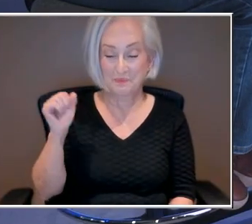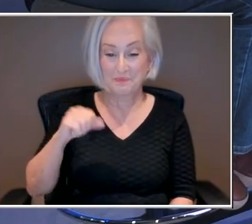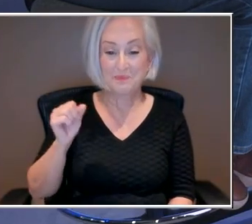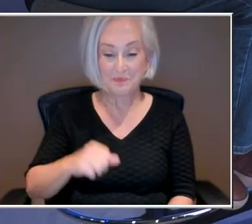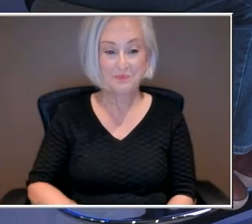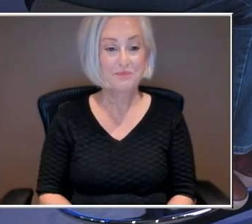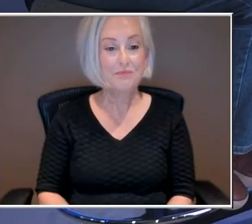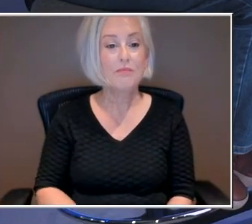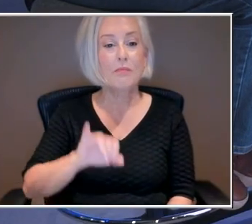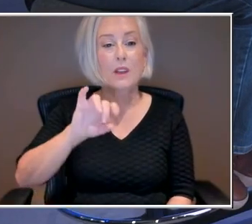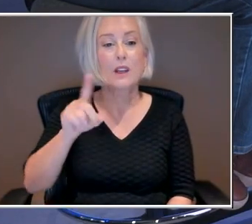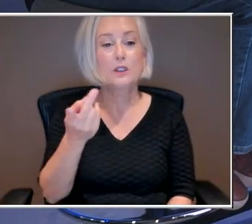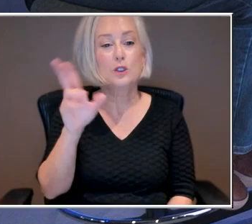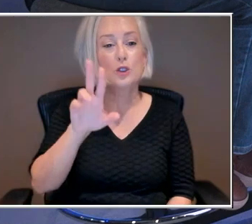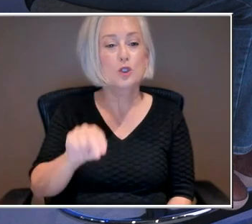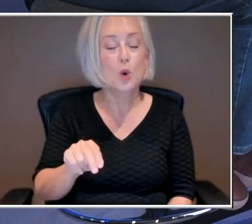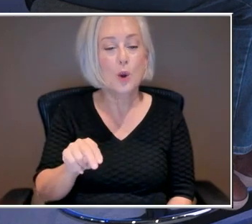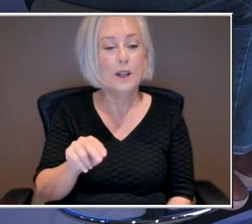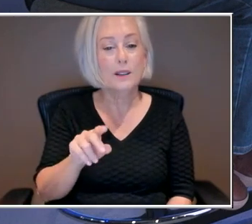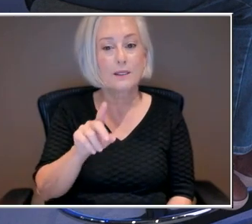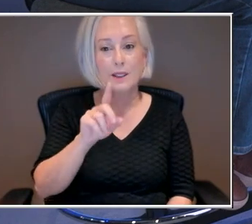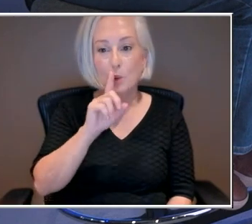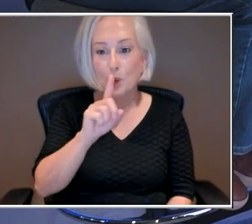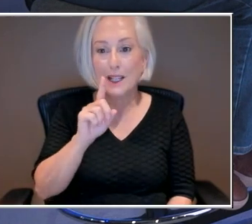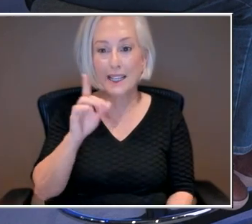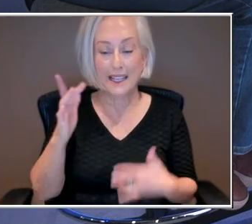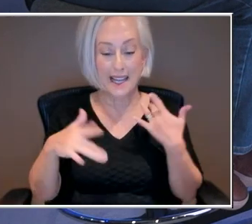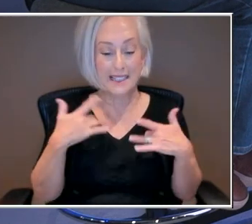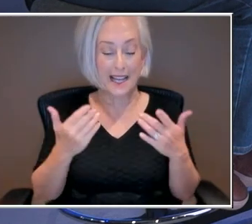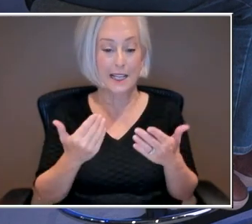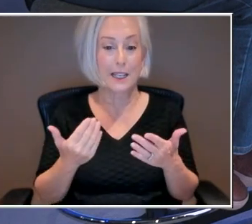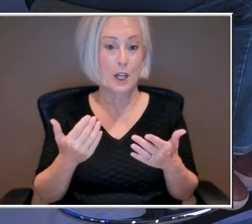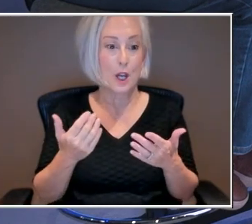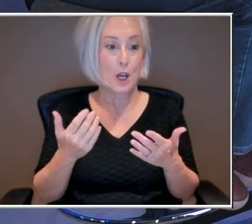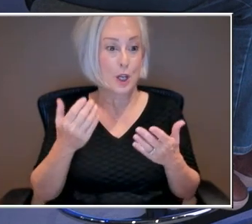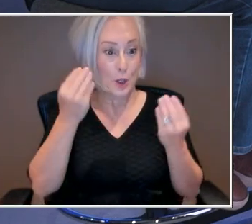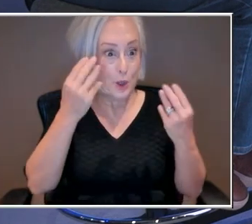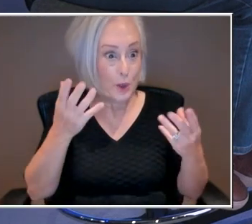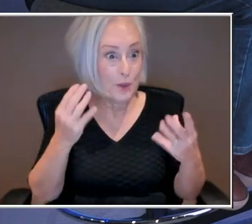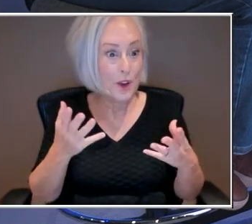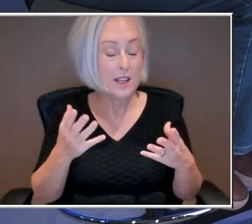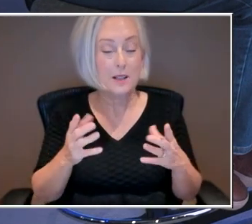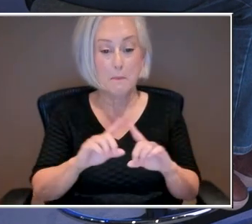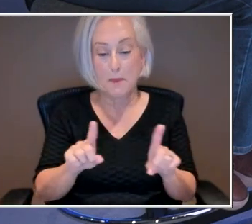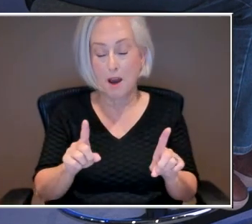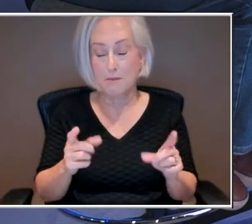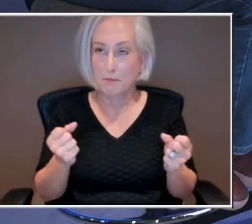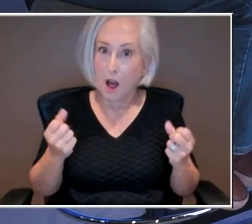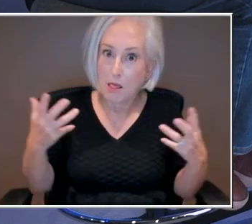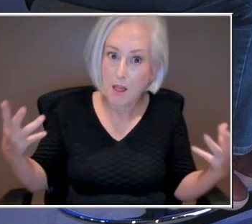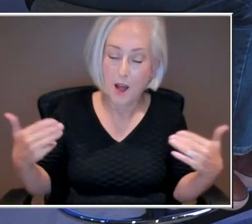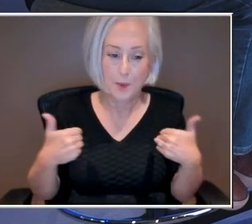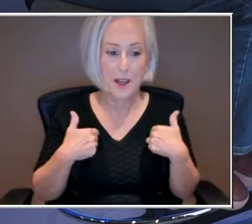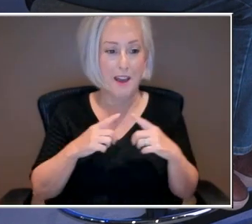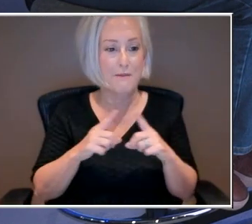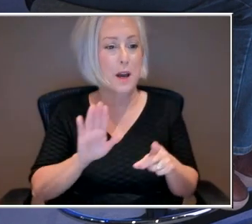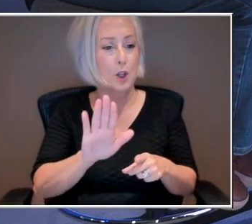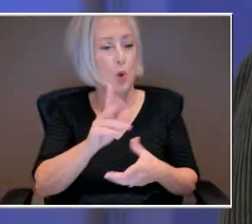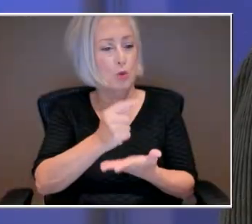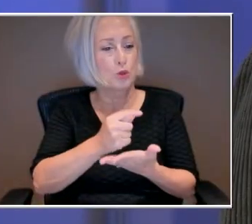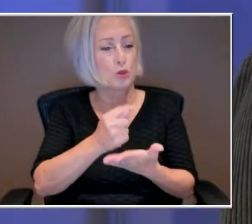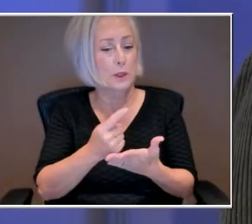Jordan, just some really exciting news. So lots of exciting news to talk about today. But first, just tell us where you are with your treatments.